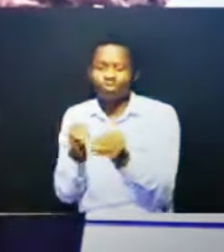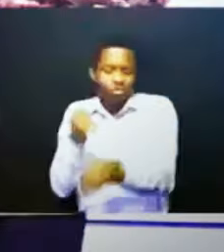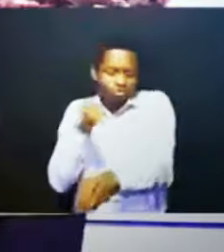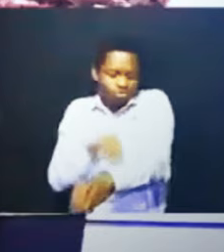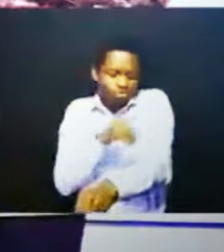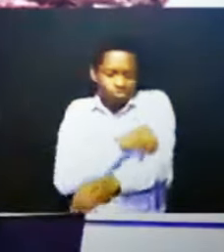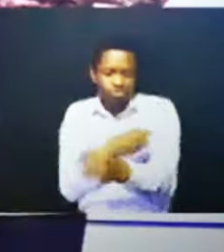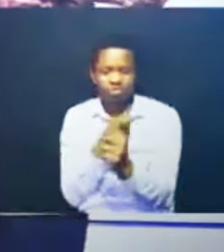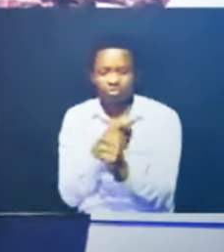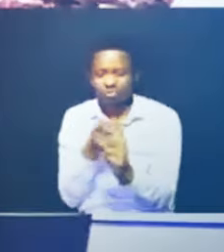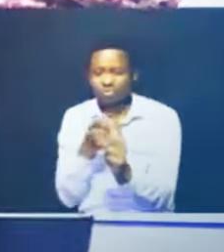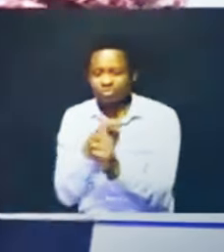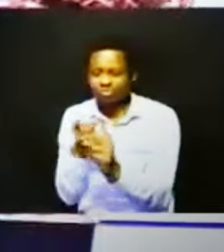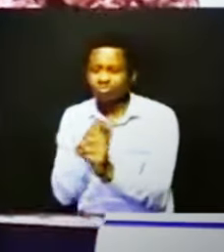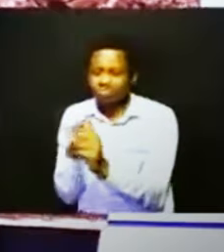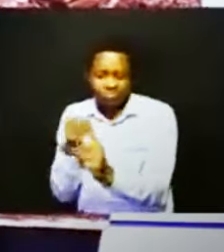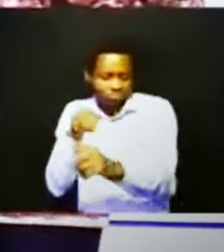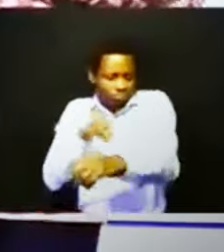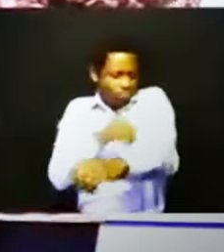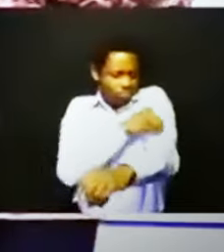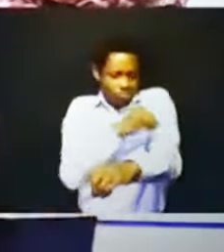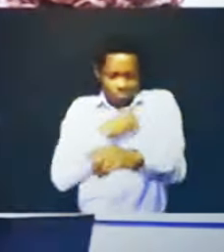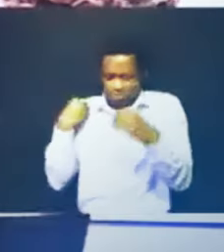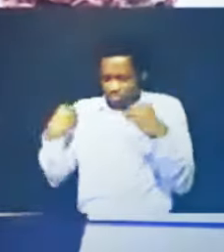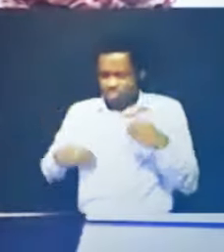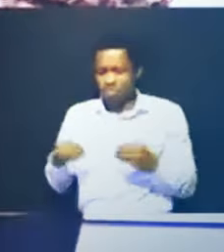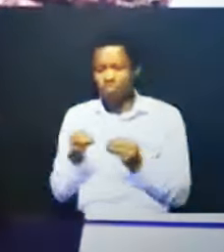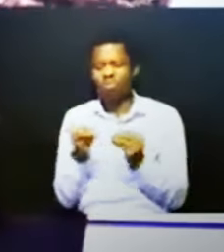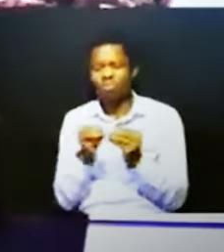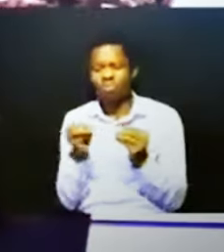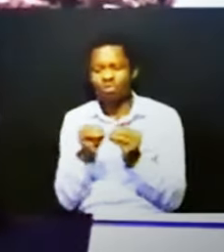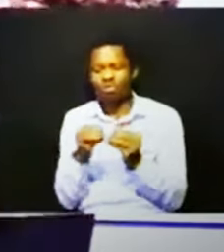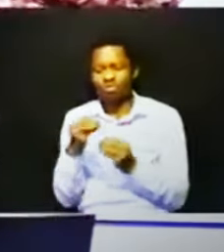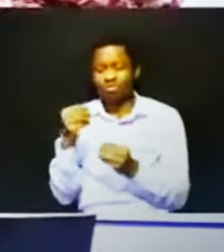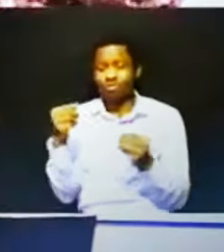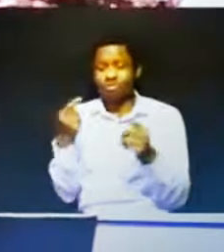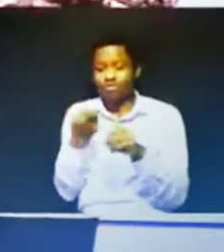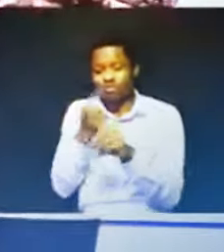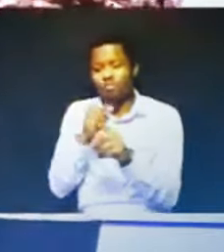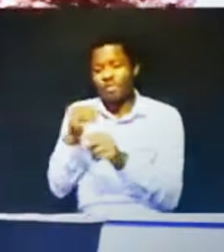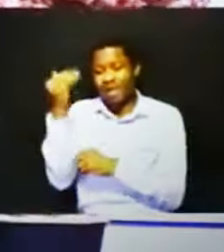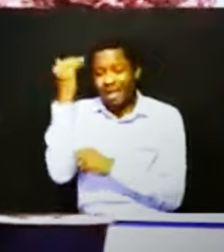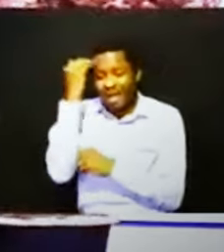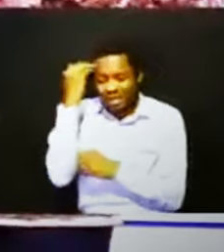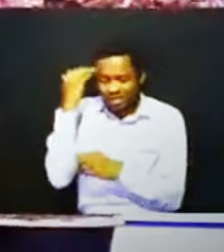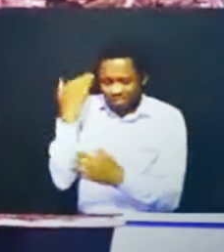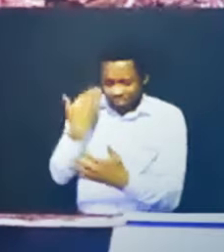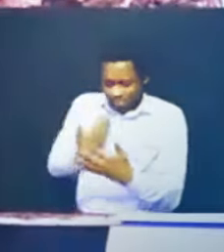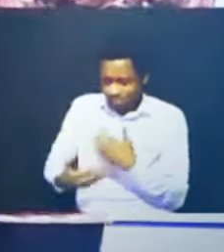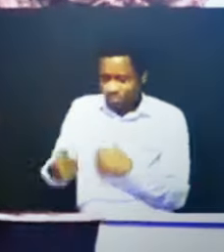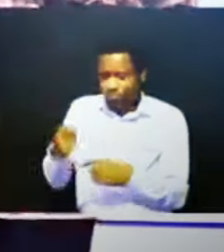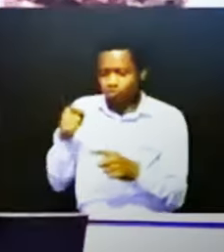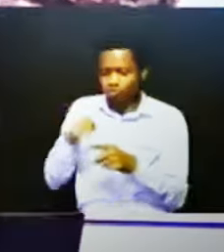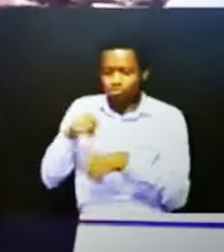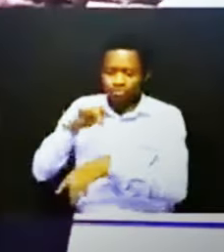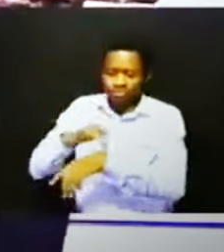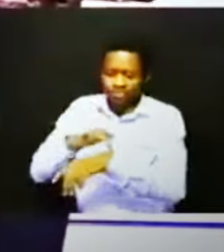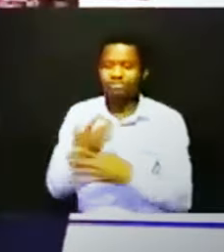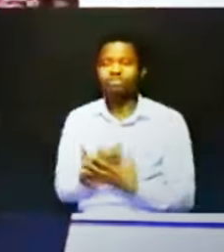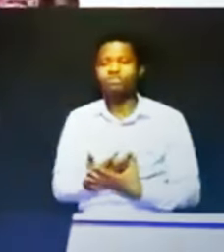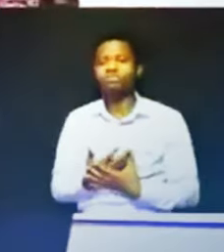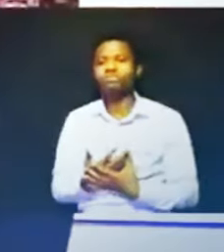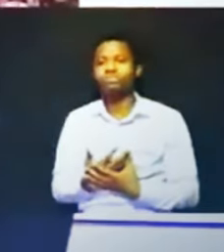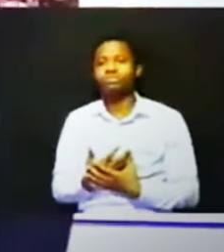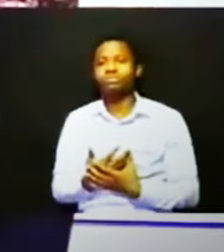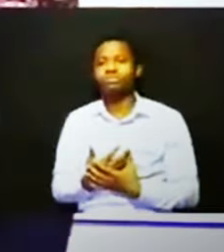free Eurade enim koi na odi ekuroboni kututu Job free ni nang ase ekusi na pampem. Then Job took